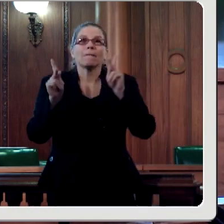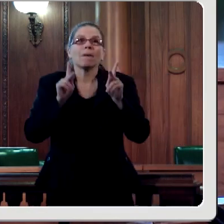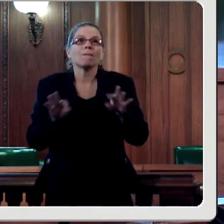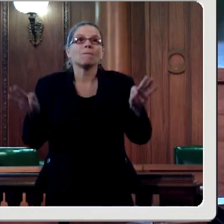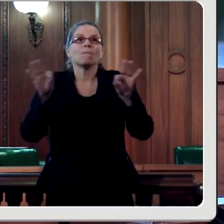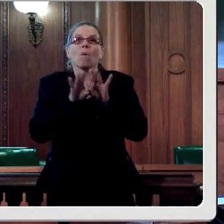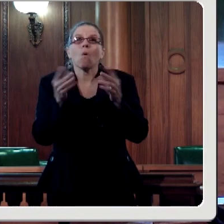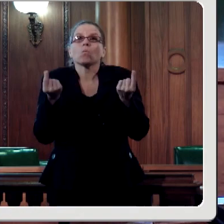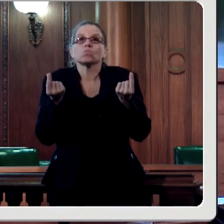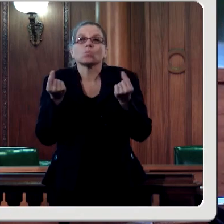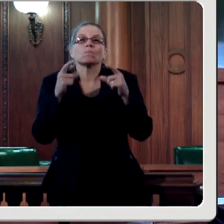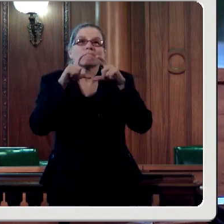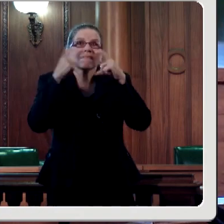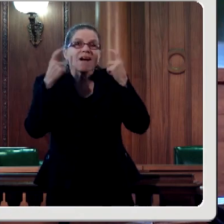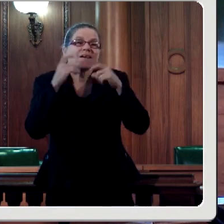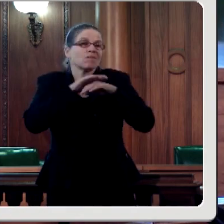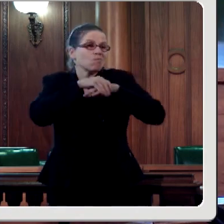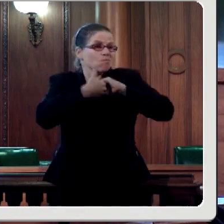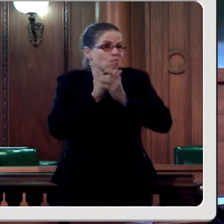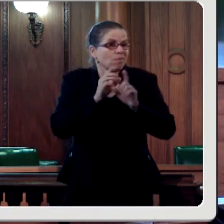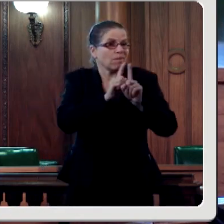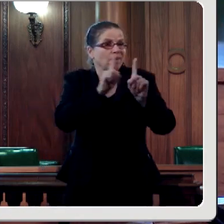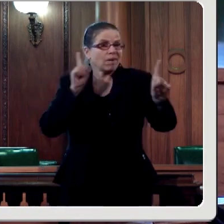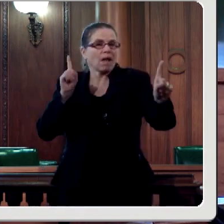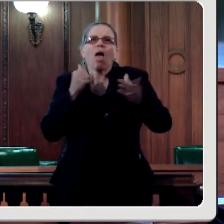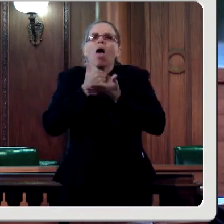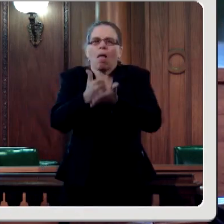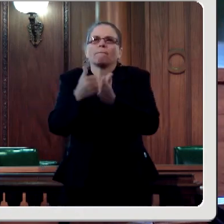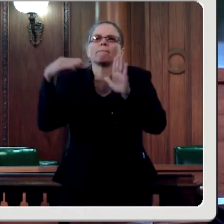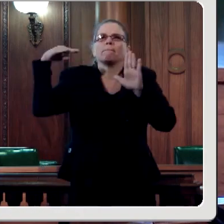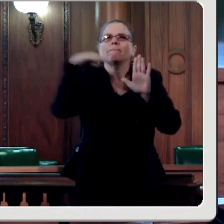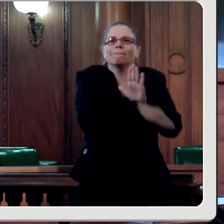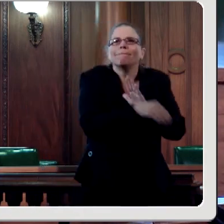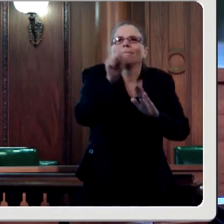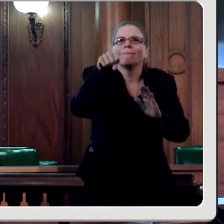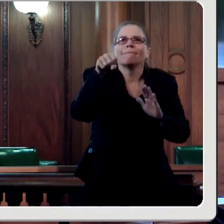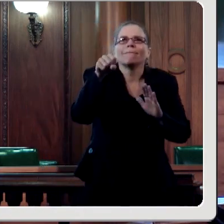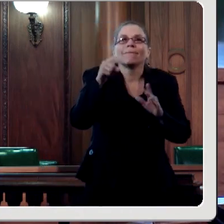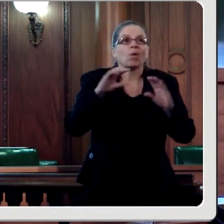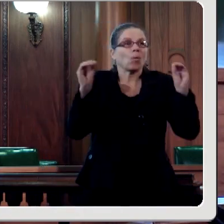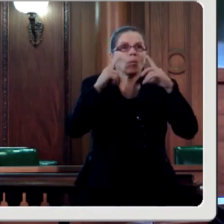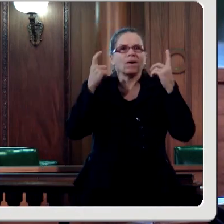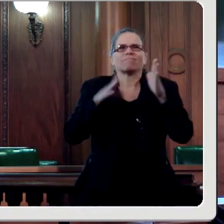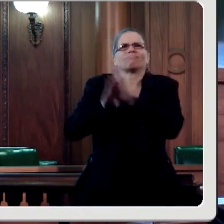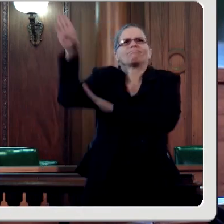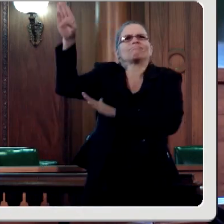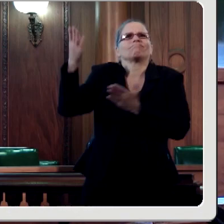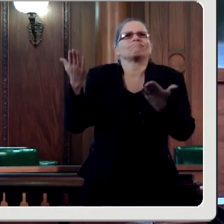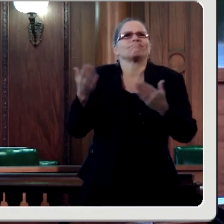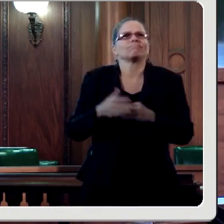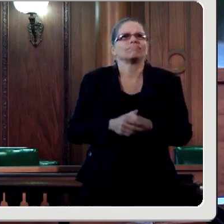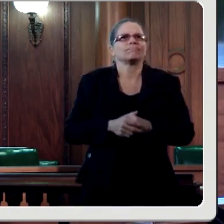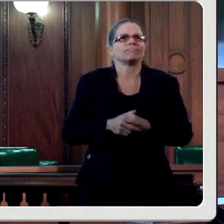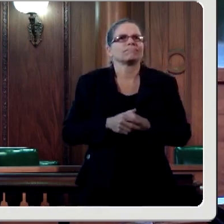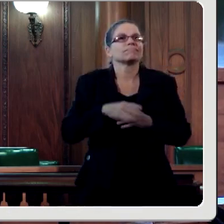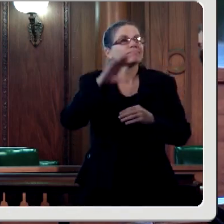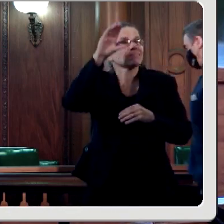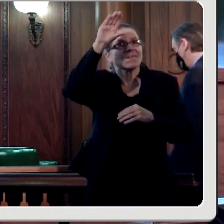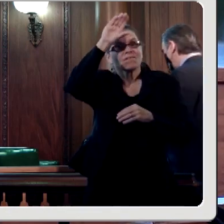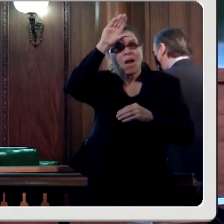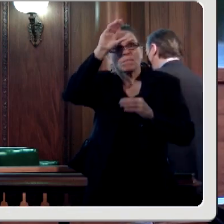Calvey's unavailable today. I gave his update. We'll now have the Police Commissioner of the City of Springfield, Cheryl Clapper.